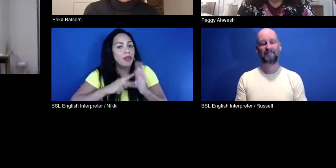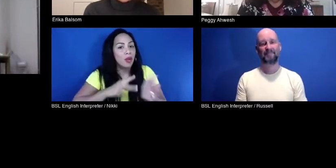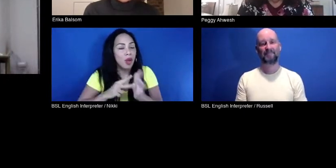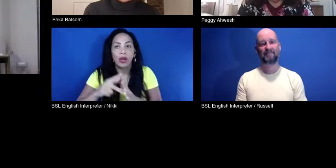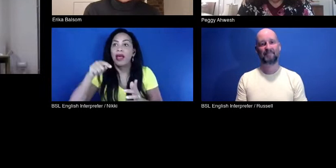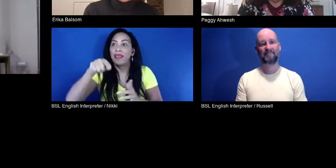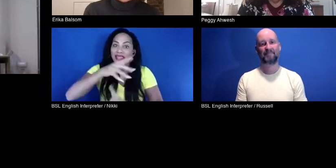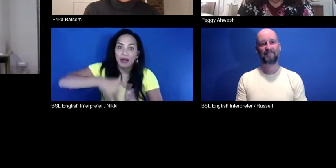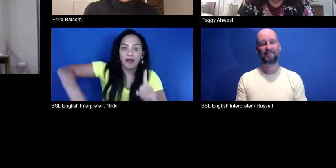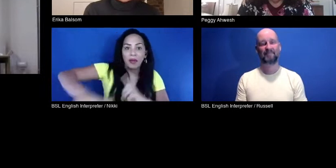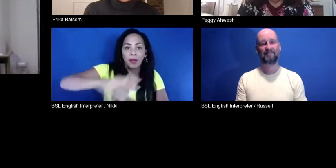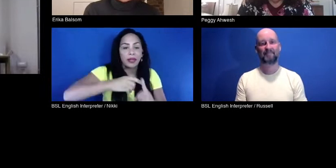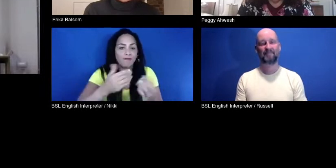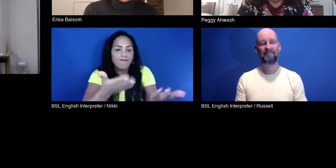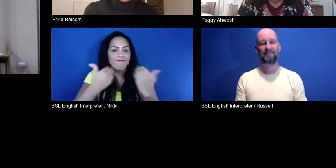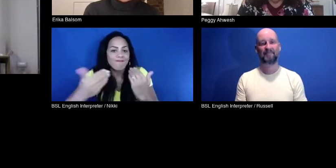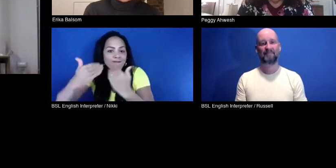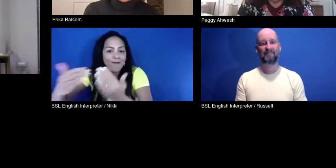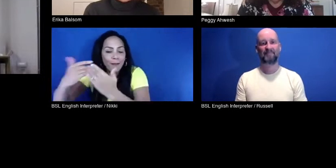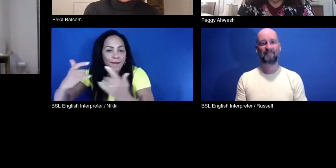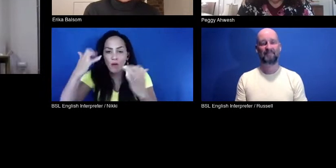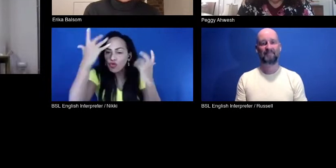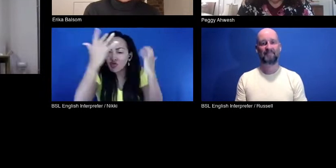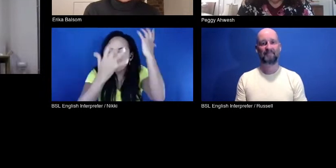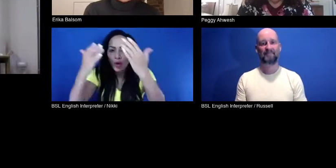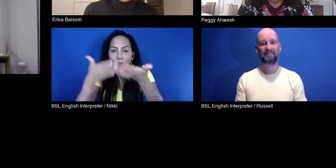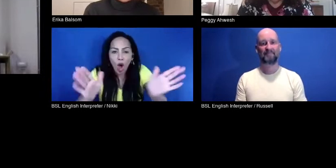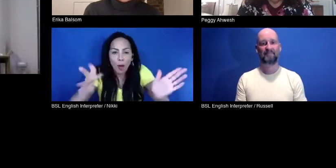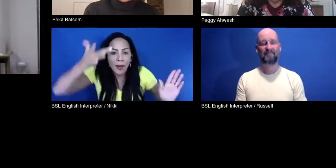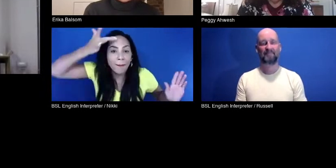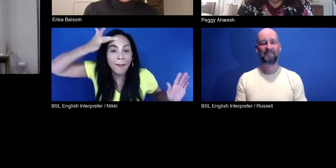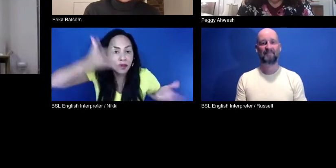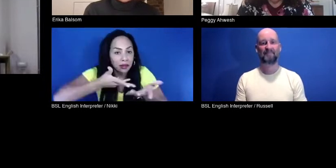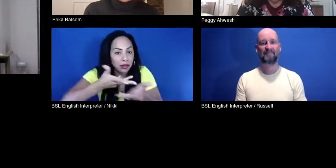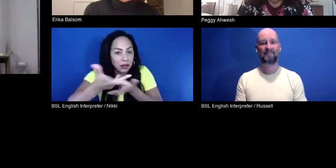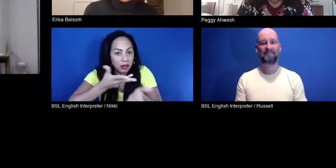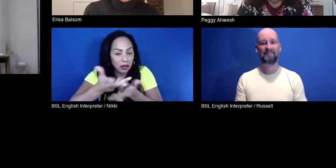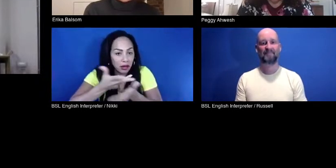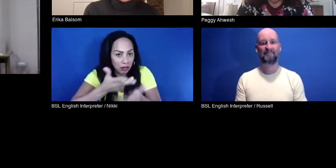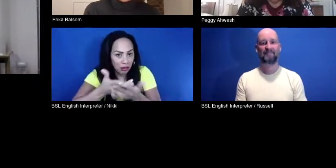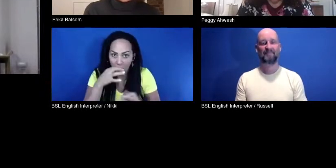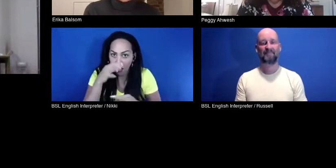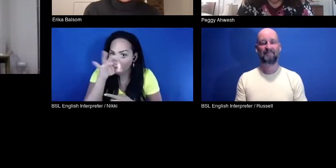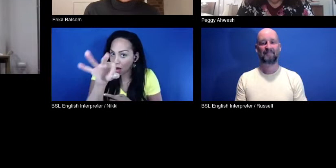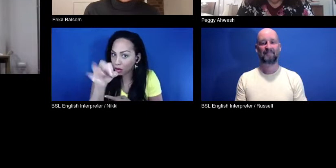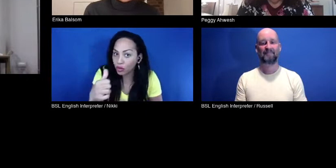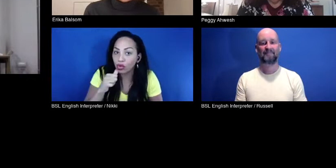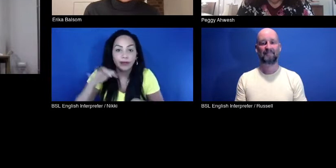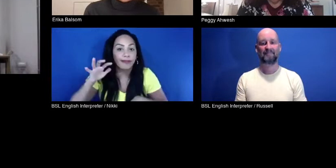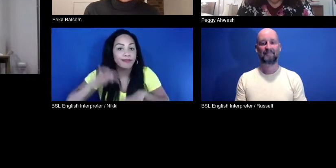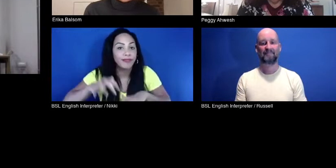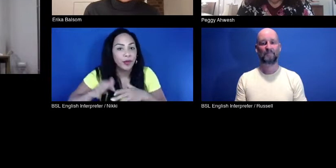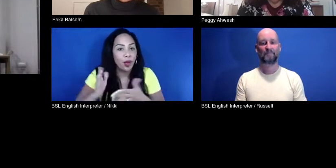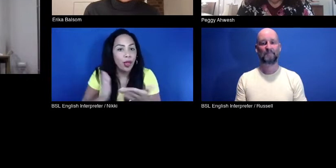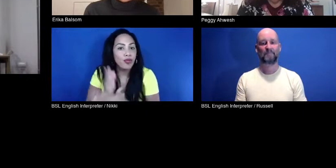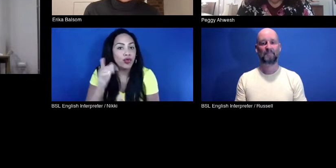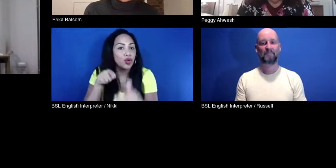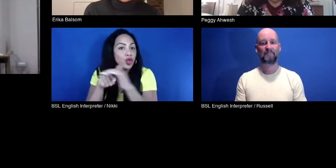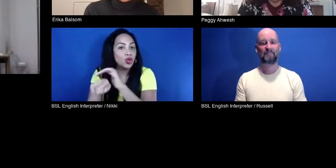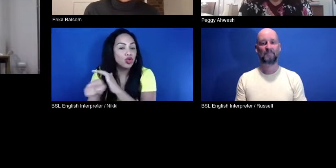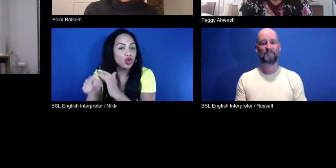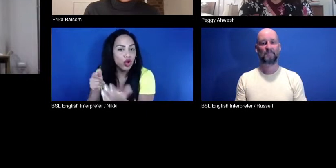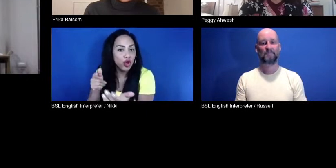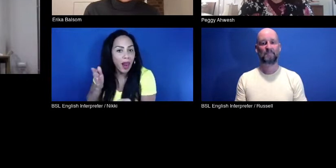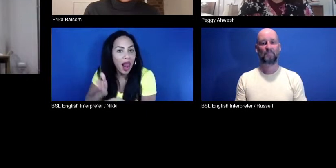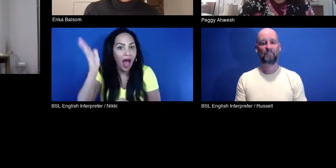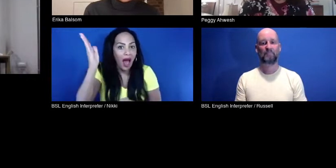and open-minded discussion. We strongly encourage you to use the chat function available through YouTube Live to write any questions you may